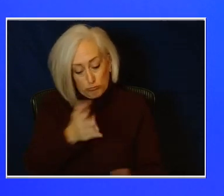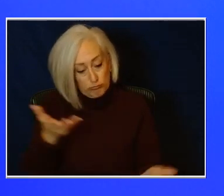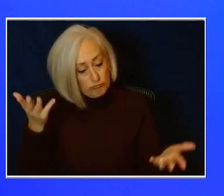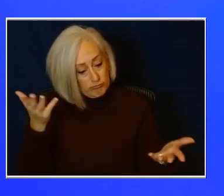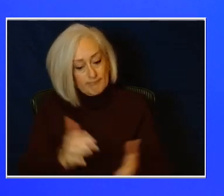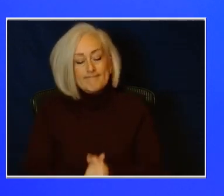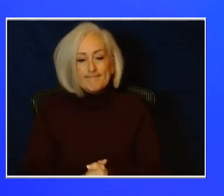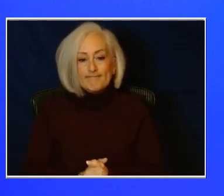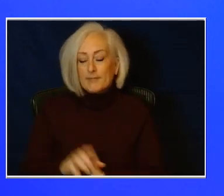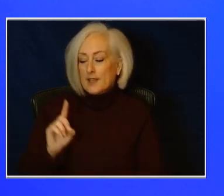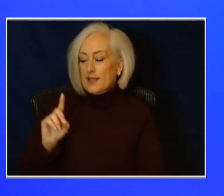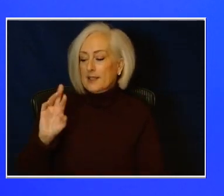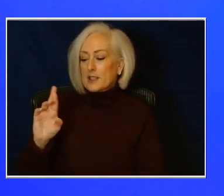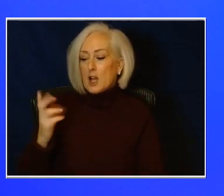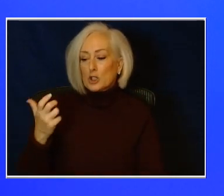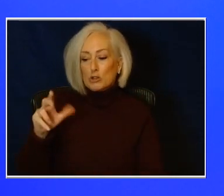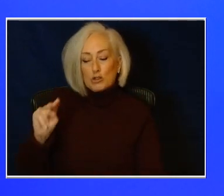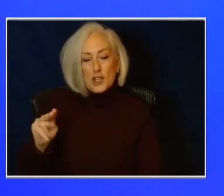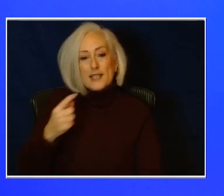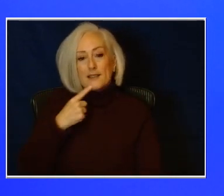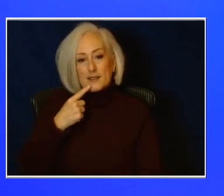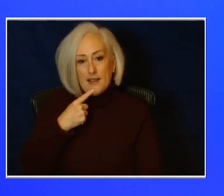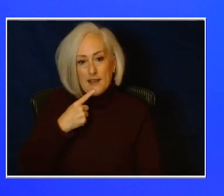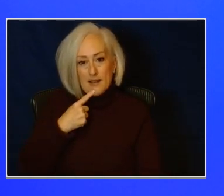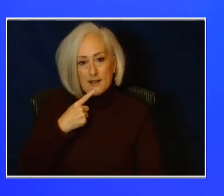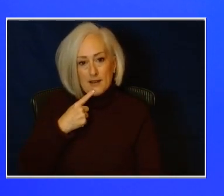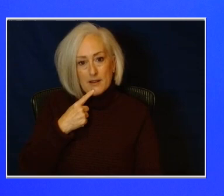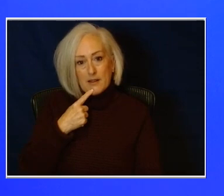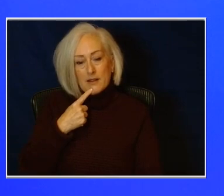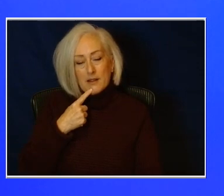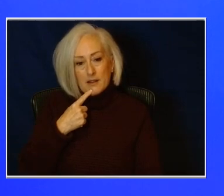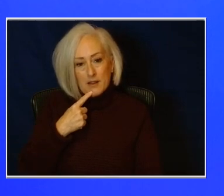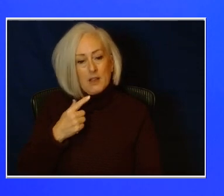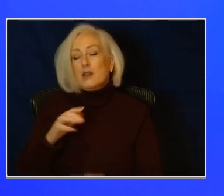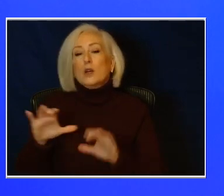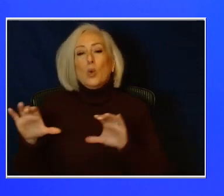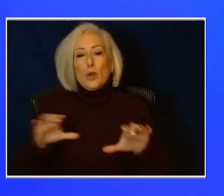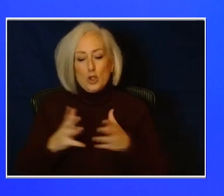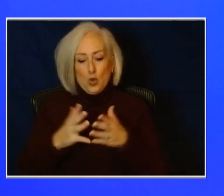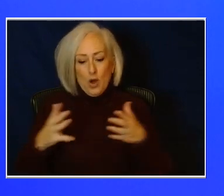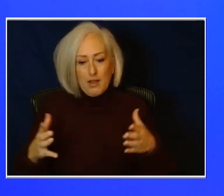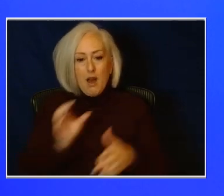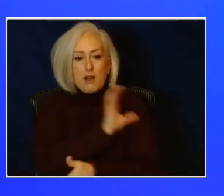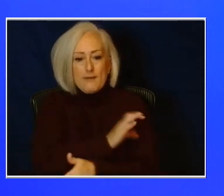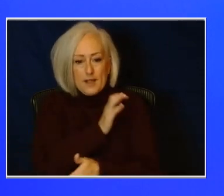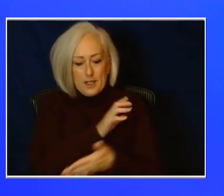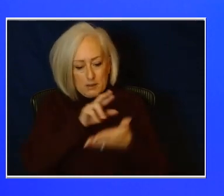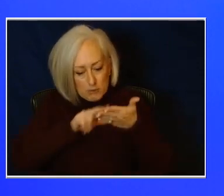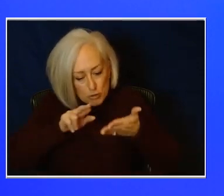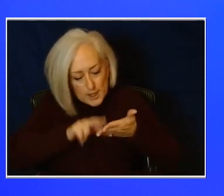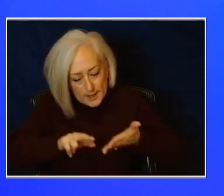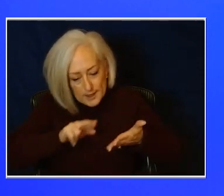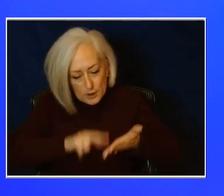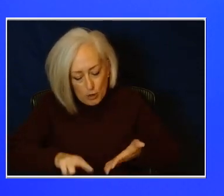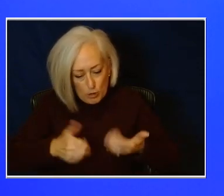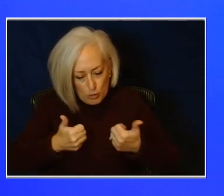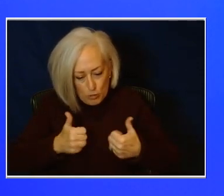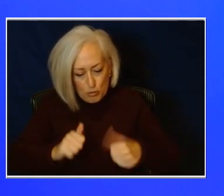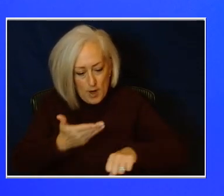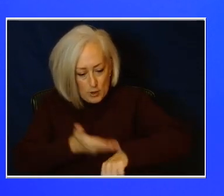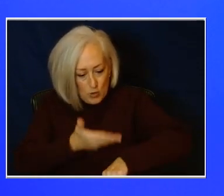already alluded to, we do a lot of clinical research trying to do better than what we